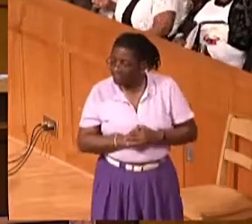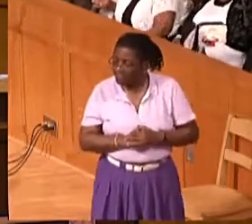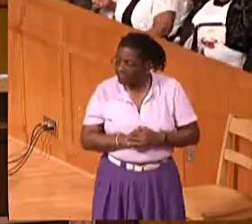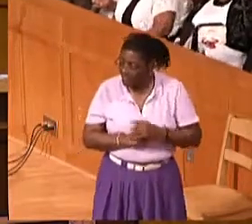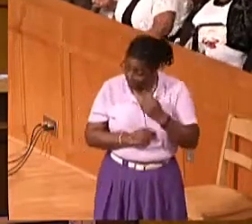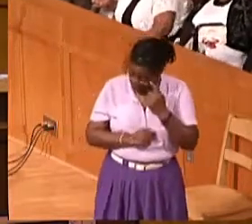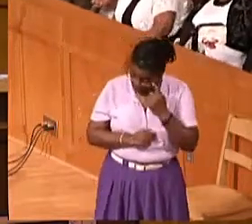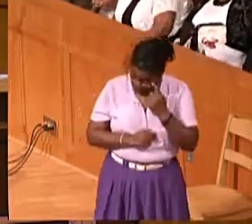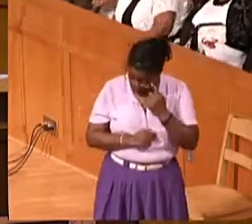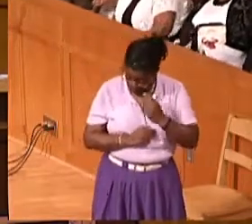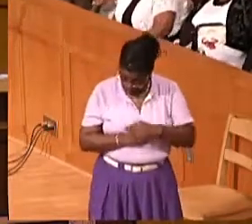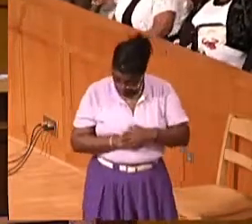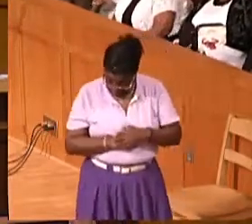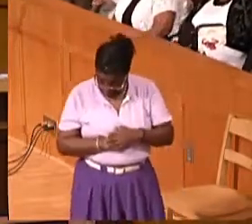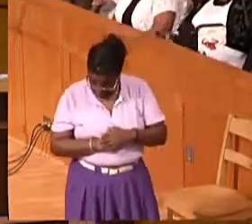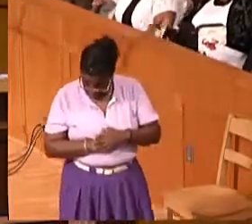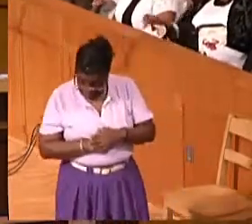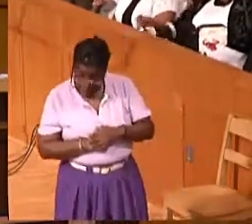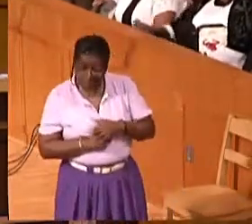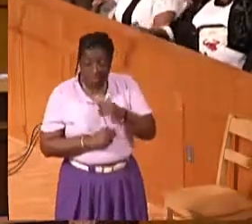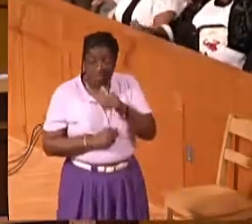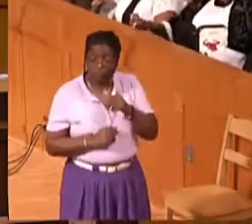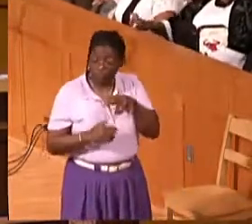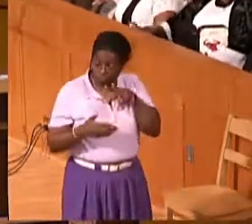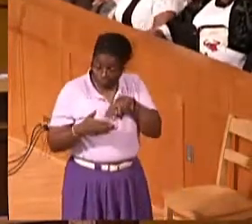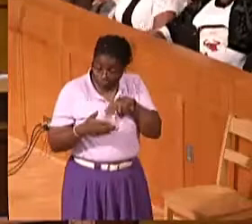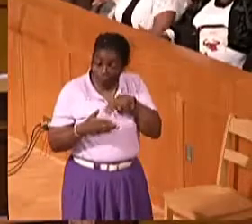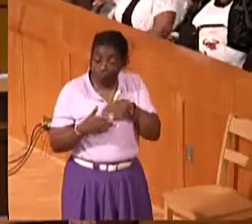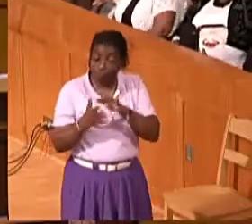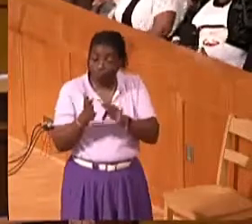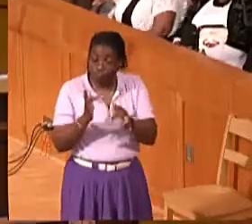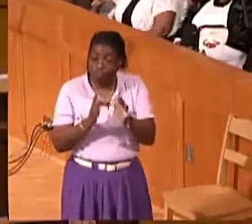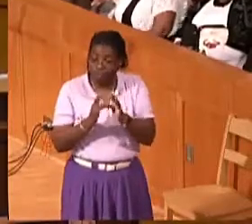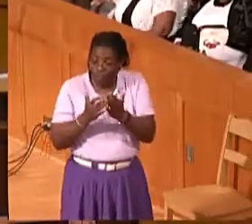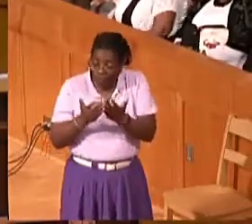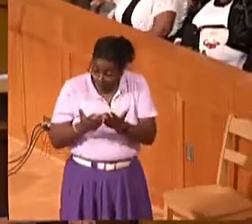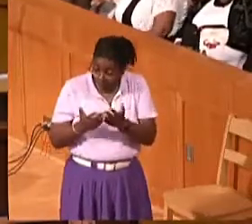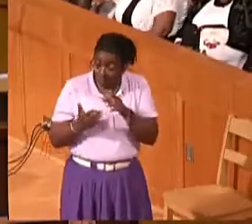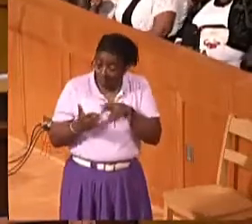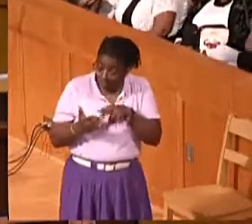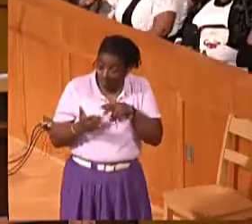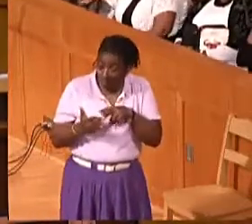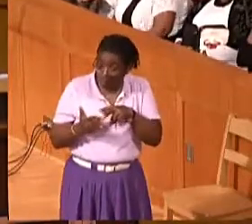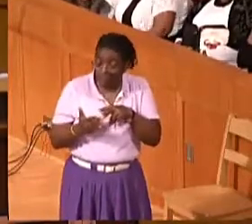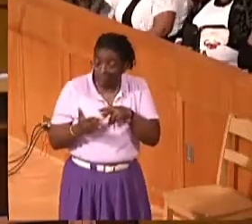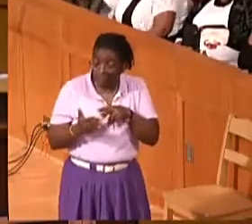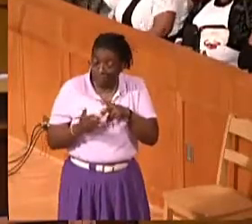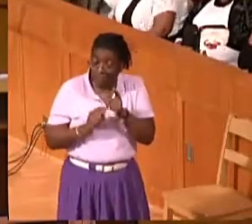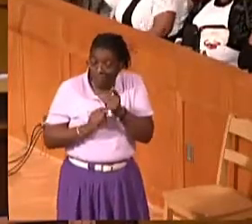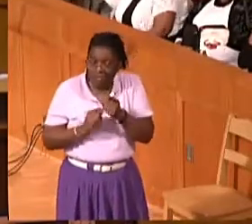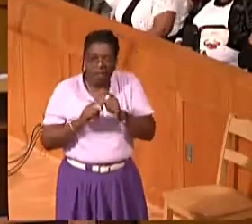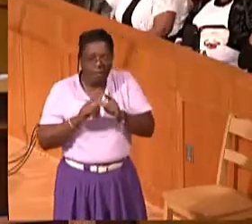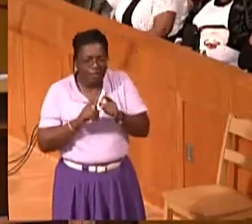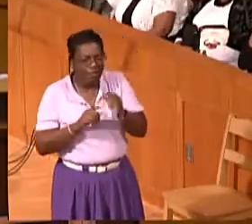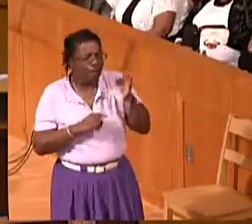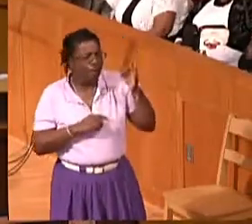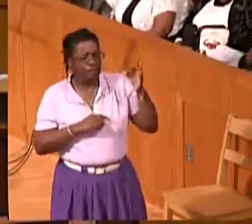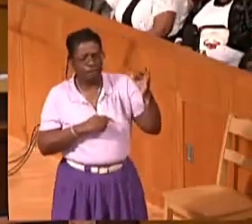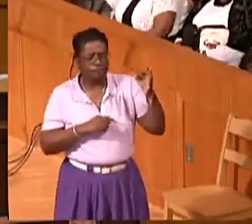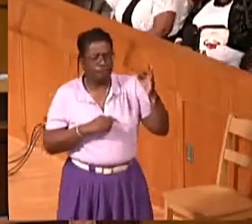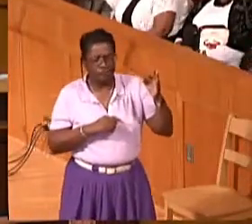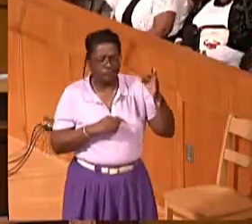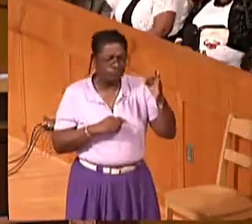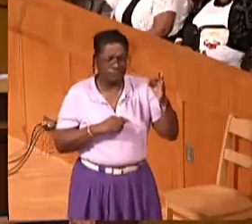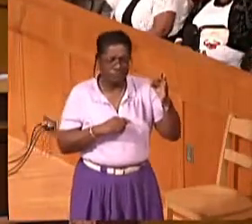I don't need that. I'm gonna read my scripture in just a minute, but I'm already preaching. I tell people where I go, particularly the